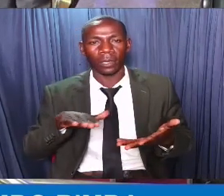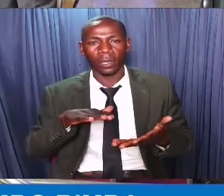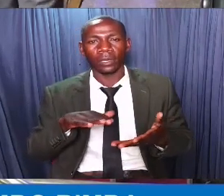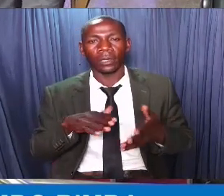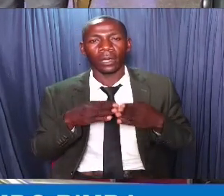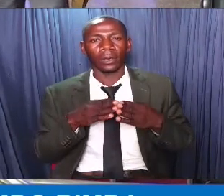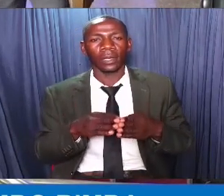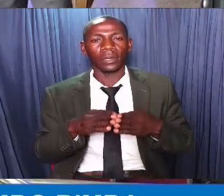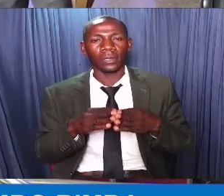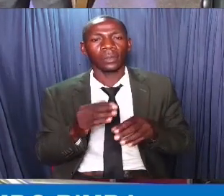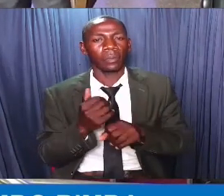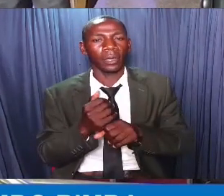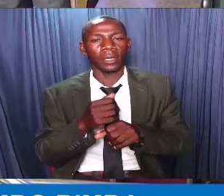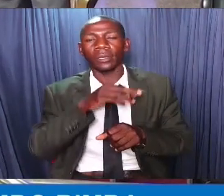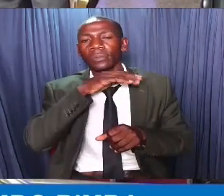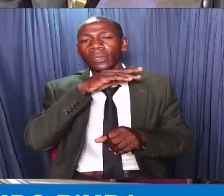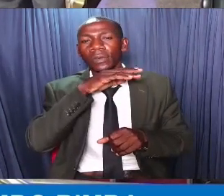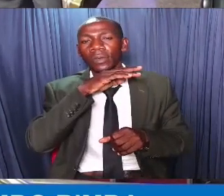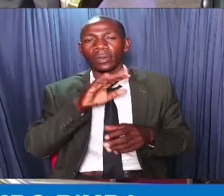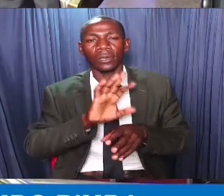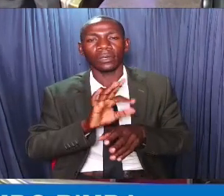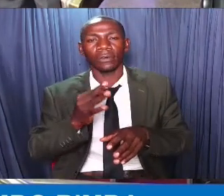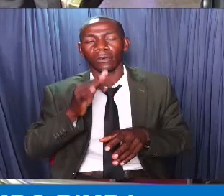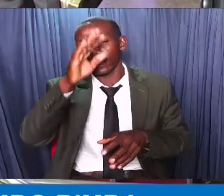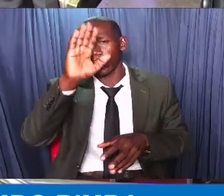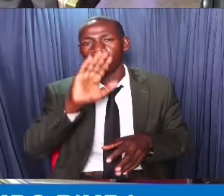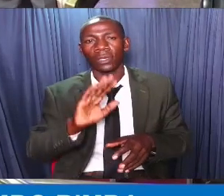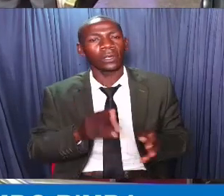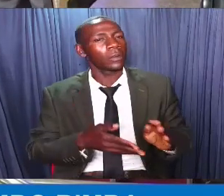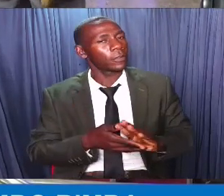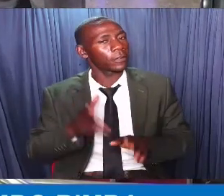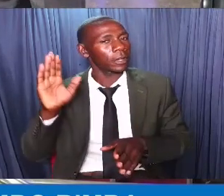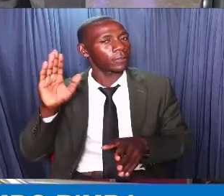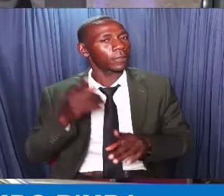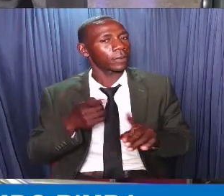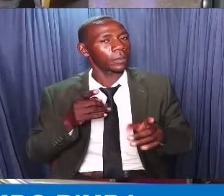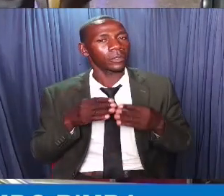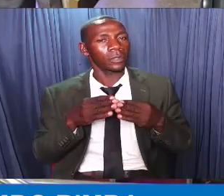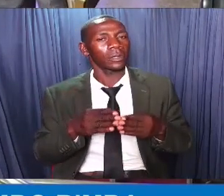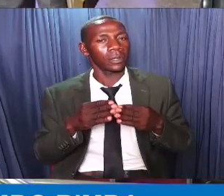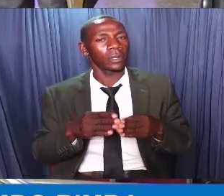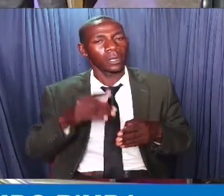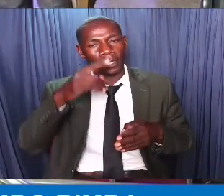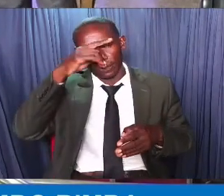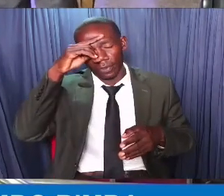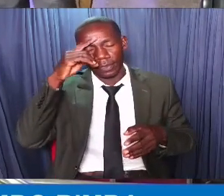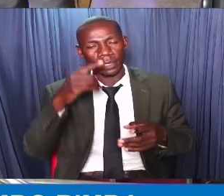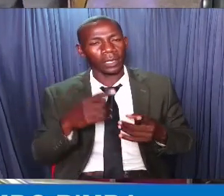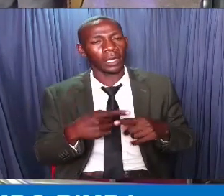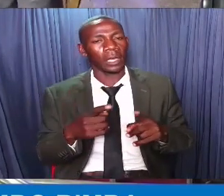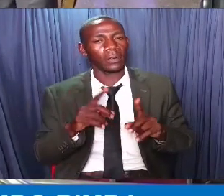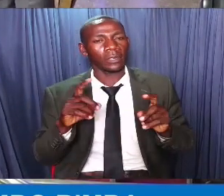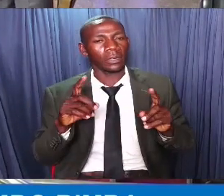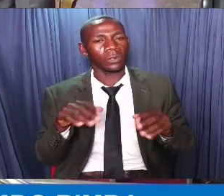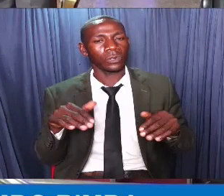unachafua mwili. Adultery, you defile your body. Hekalu la Mungu. The temple of God. Anasema kimbieni zina. He says flee from fornication. Maana kila dhambi ifanyayo mwanadamu.